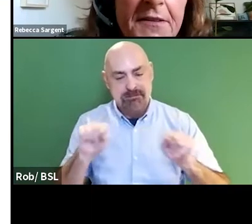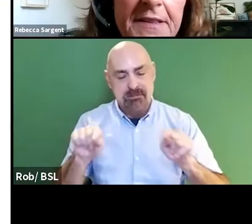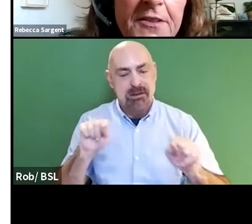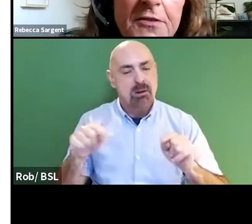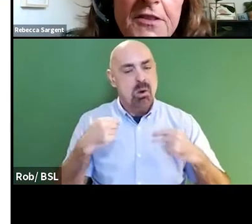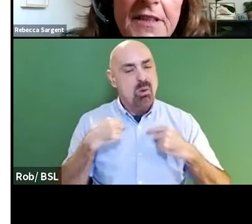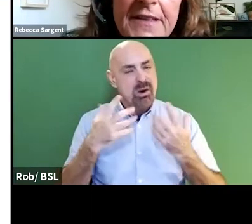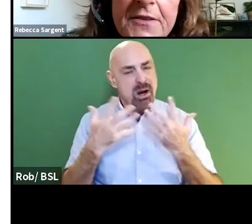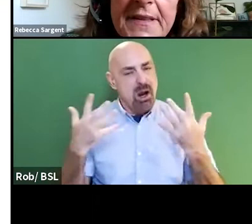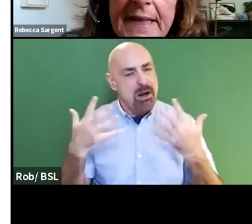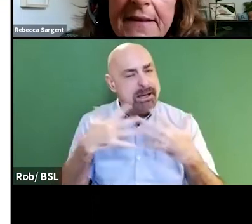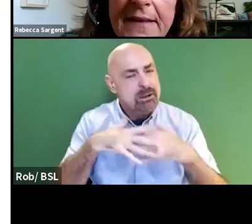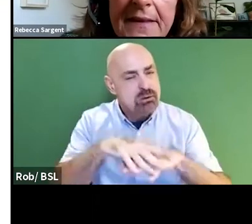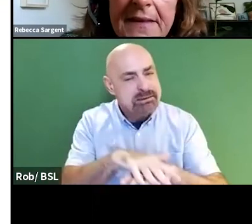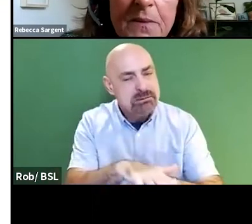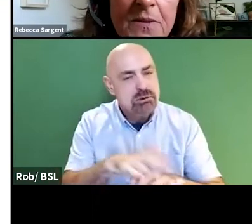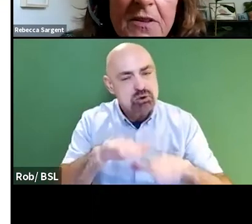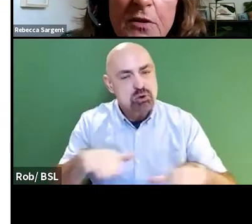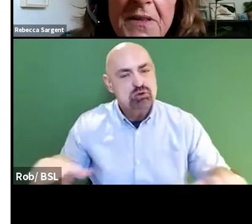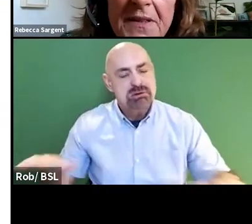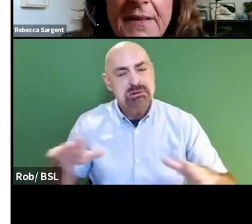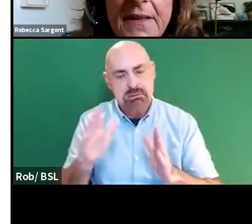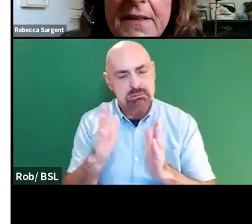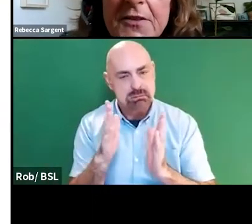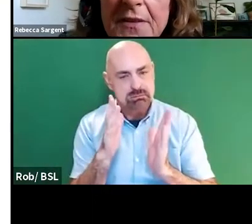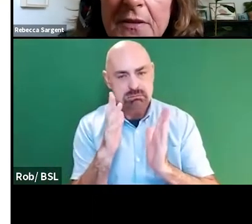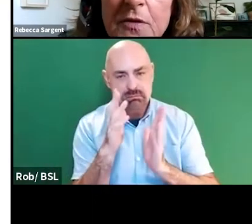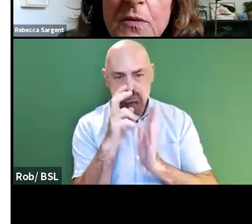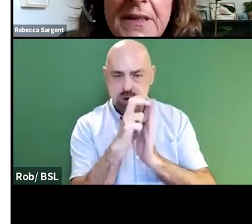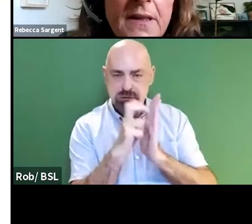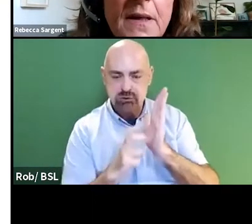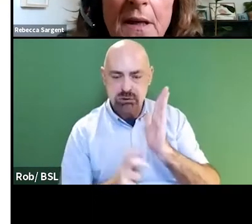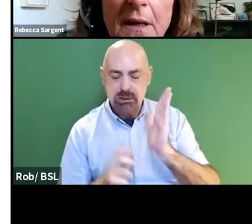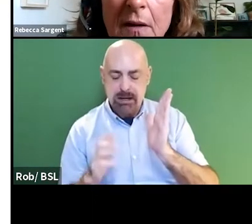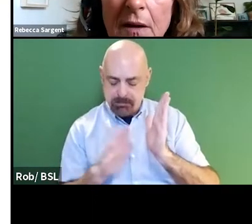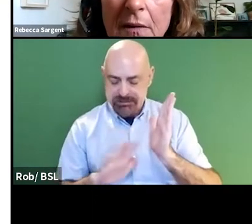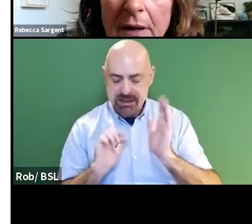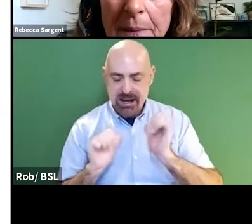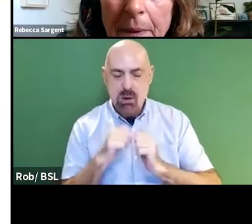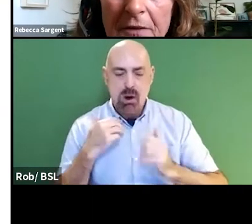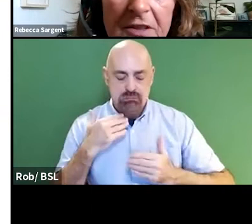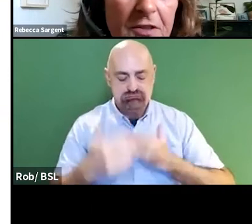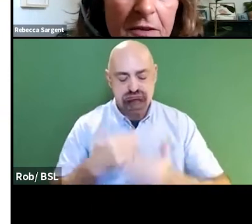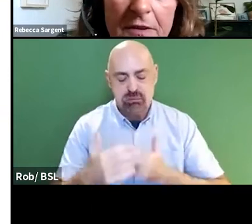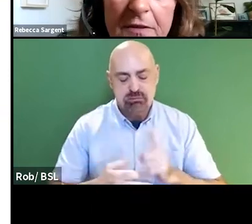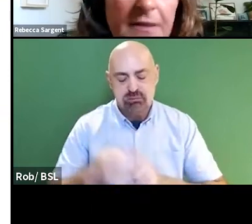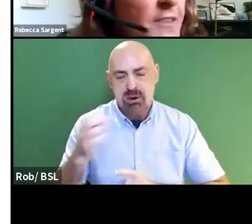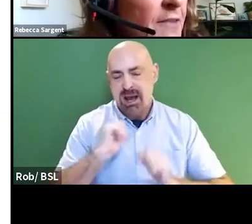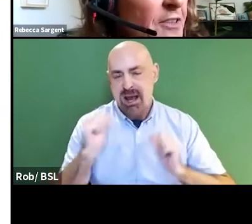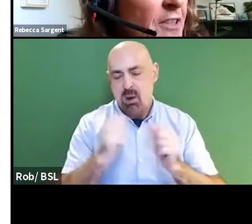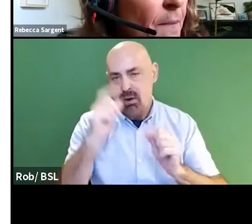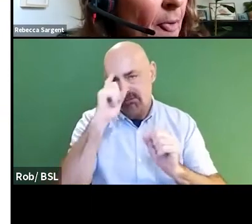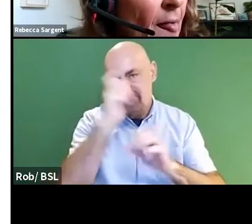an integrated children's directorate now, and that has helped us enormously, I think, in driving forward our vision